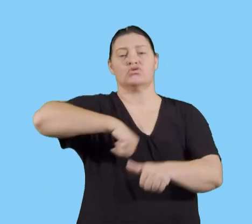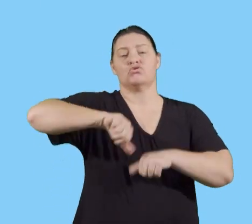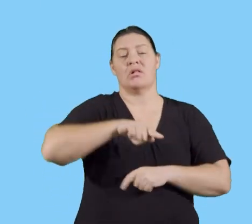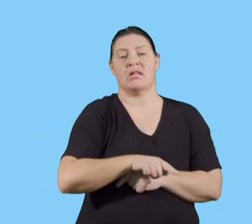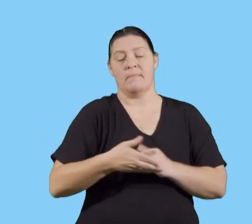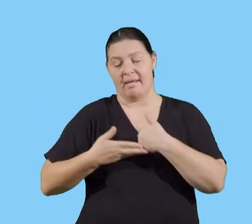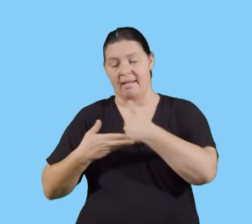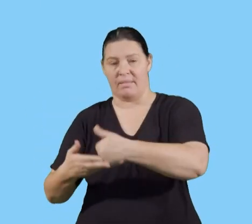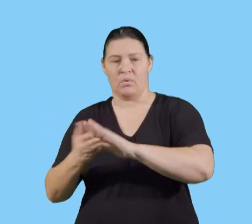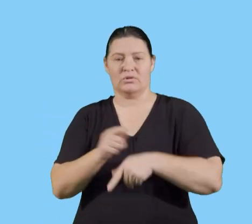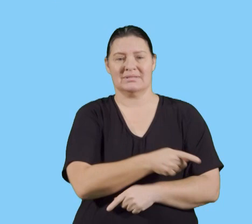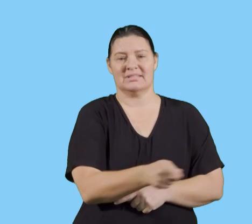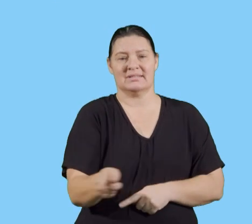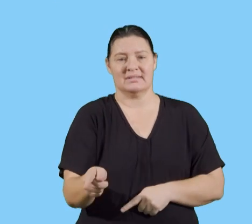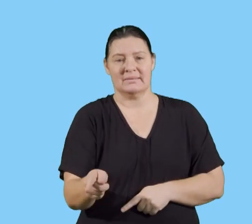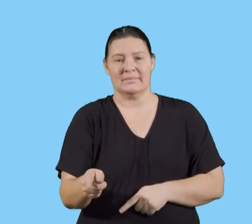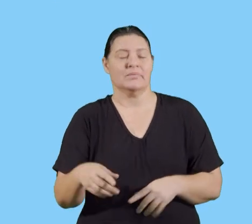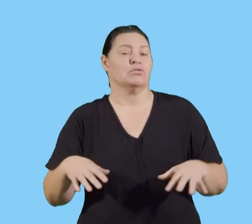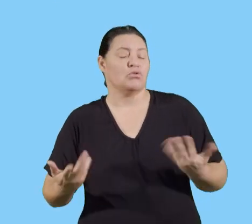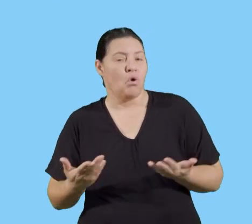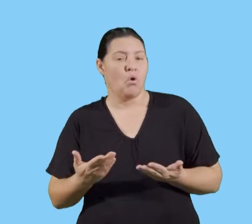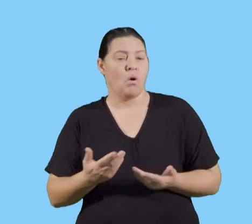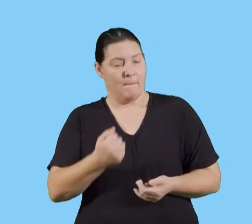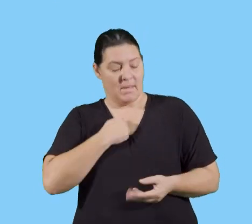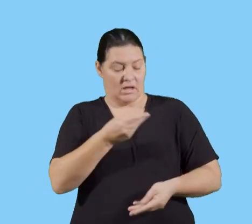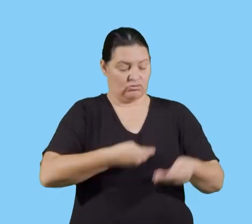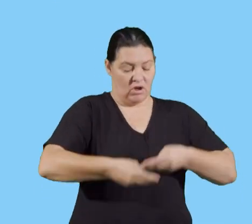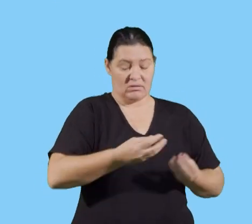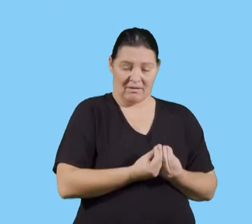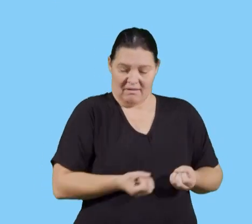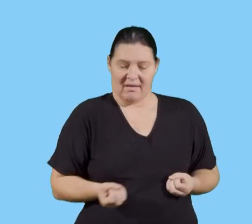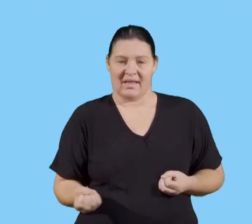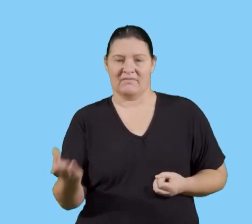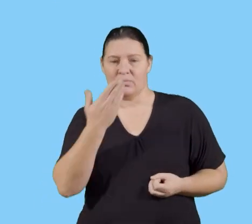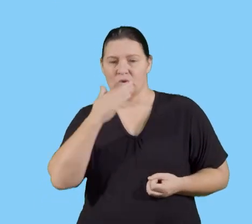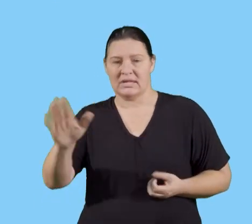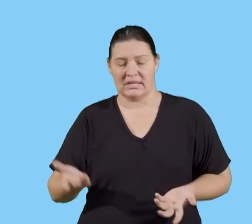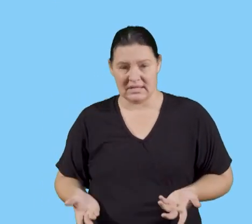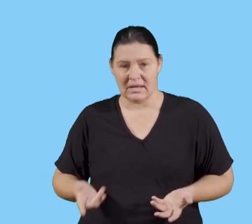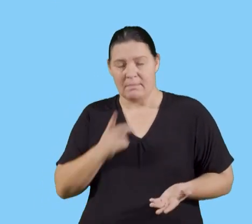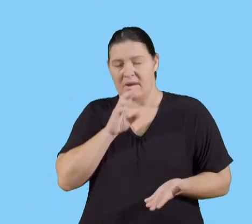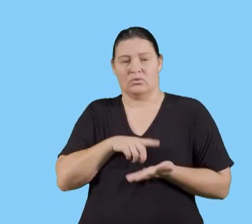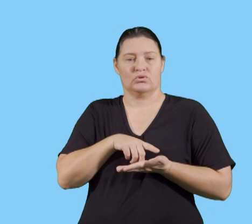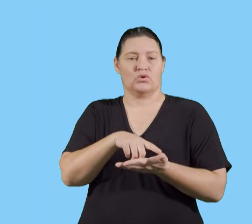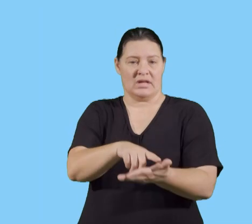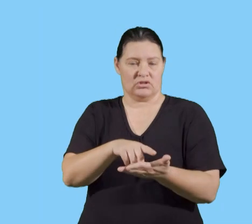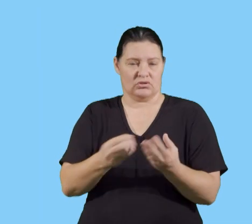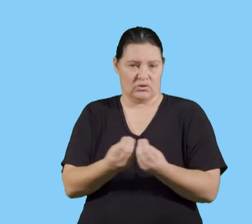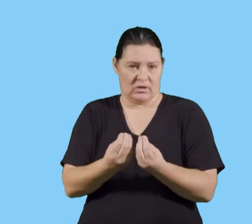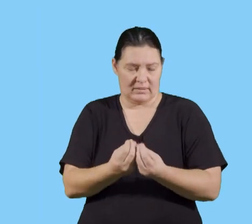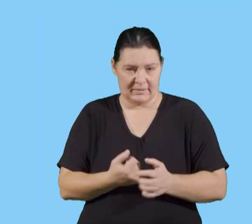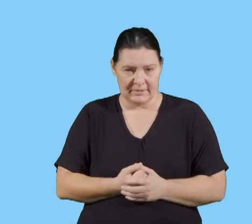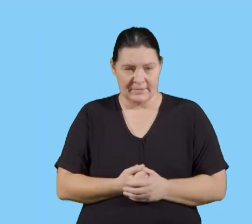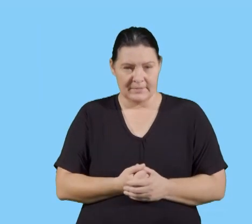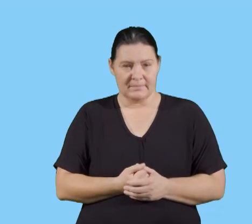responsibility to help their community. So they also give part of their trading stock, and we then call that donations of